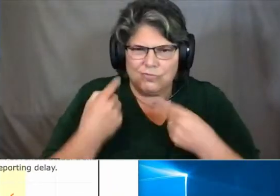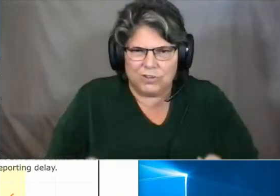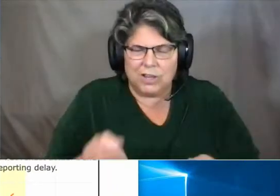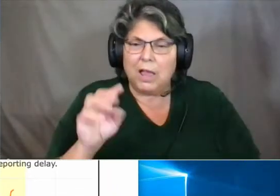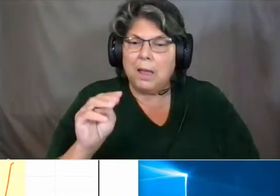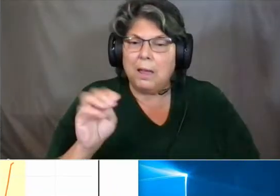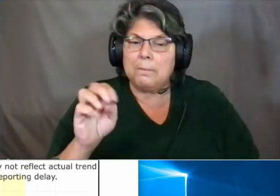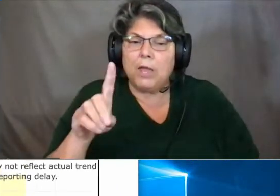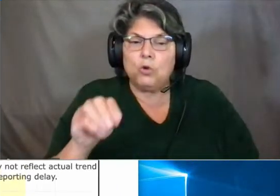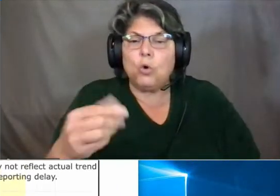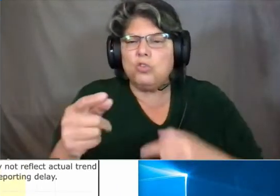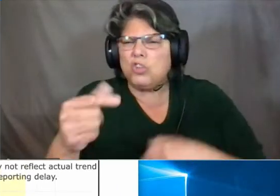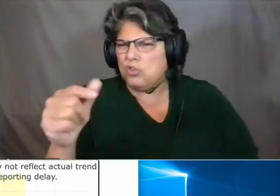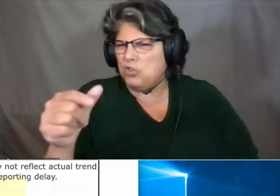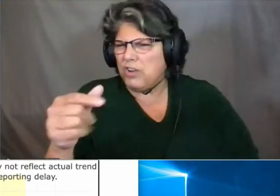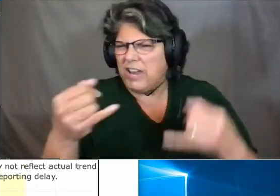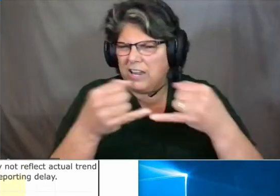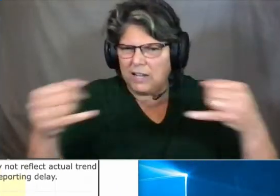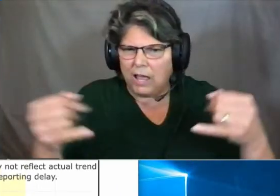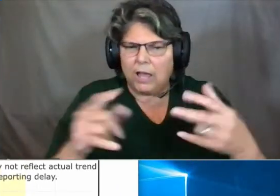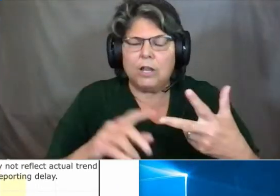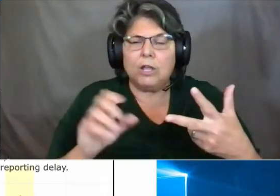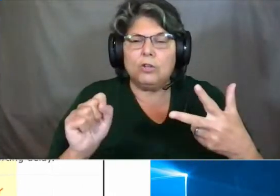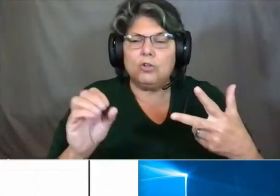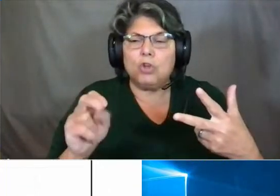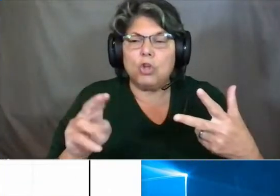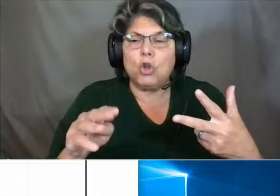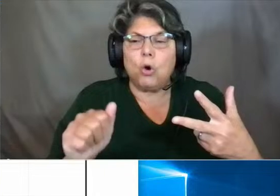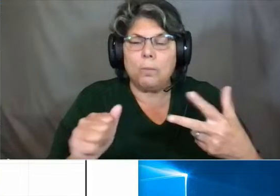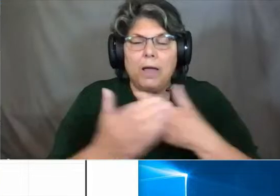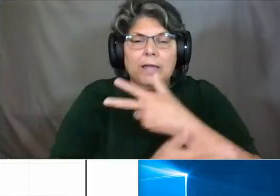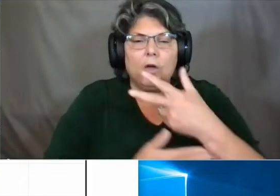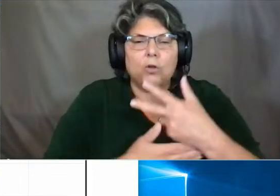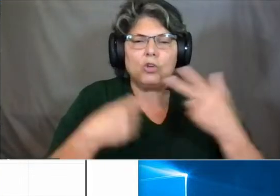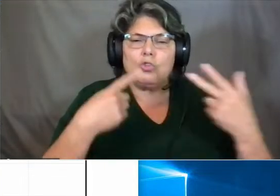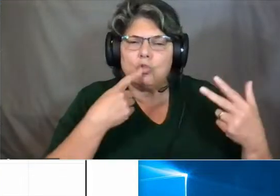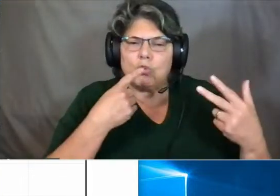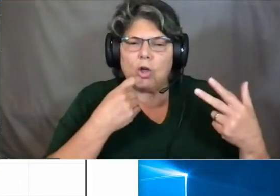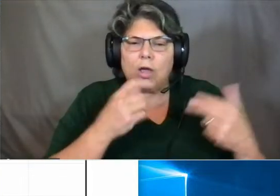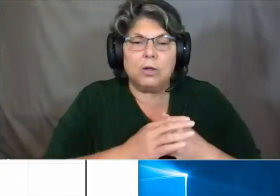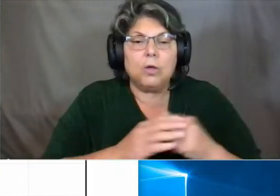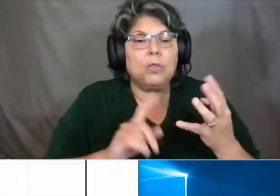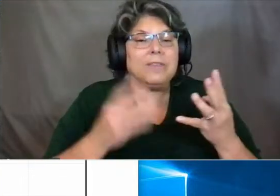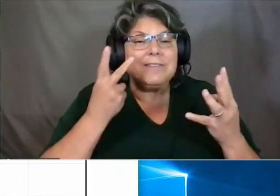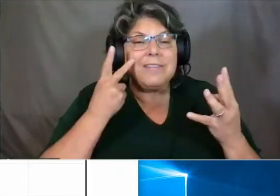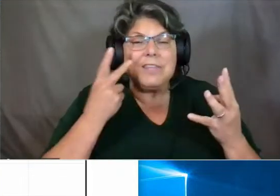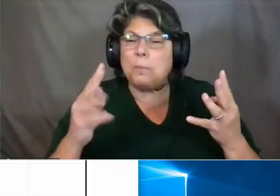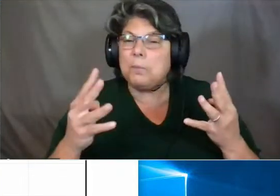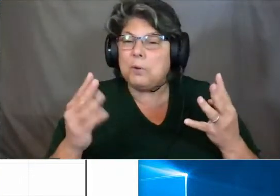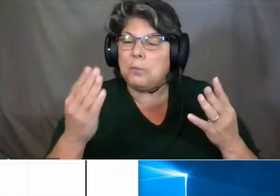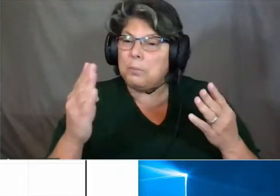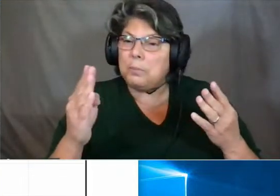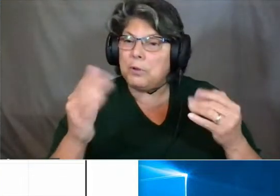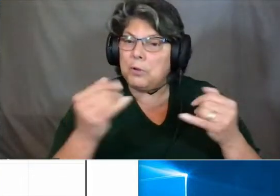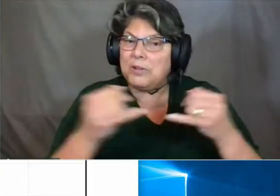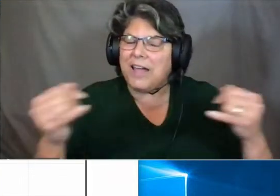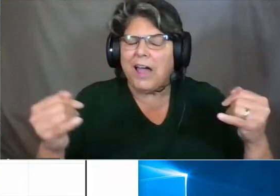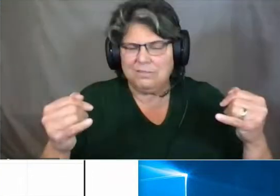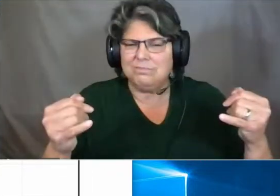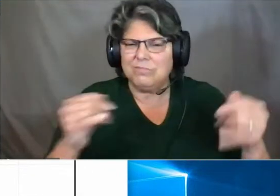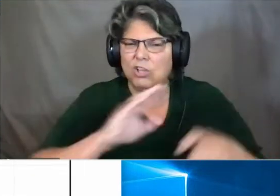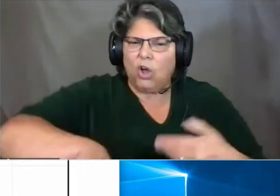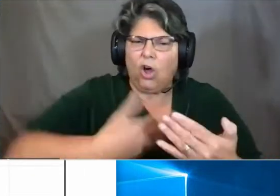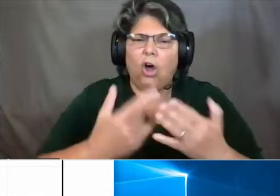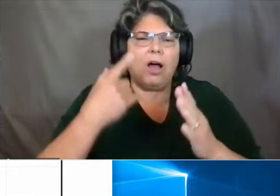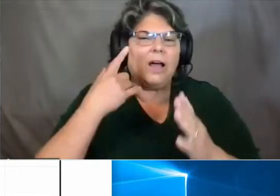green line, and Sonoma County is the red line. The blue line that's a lot smoother is the California average,